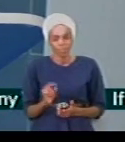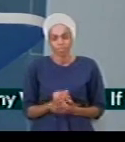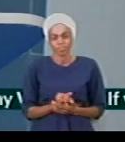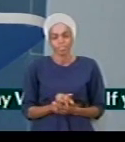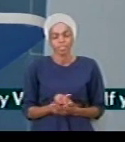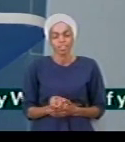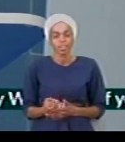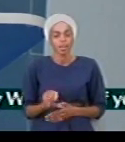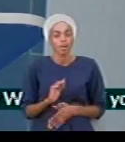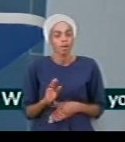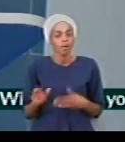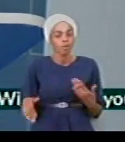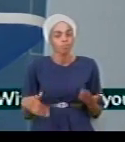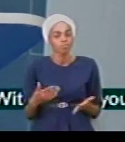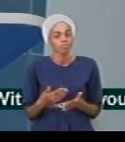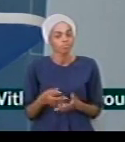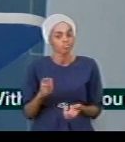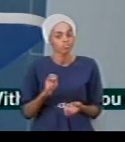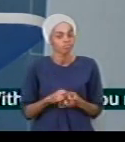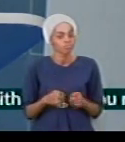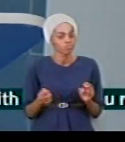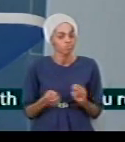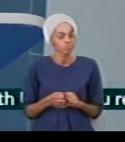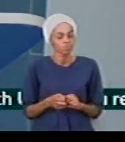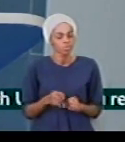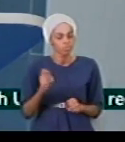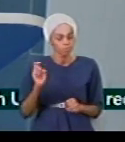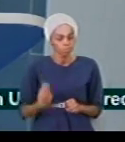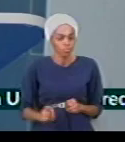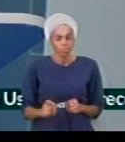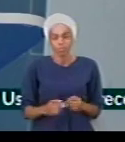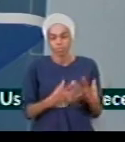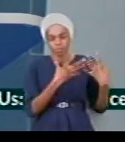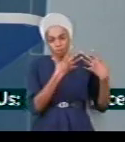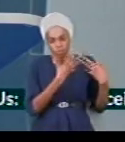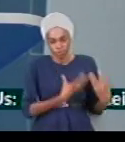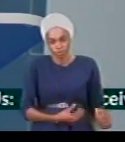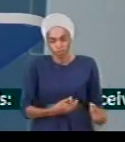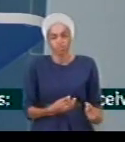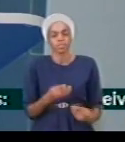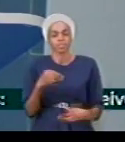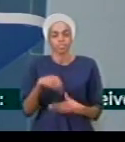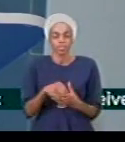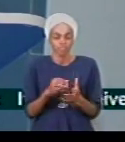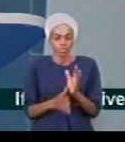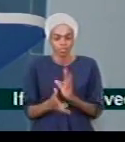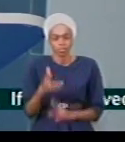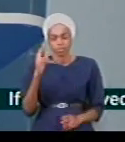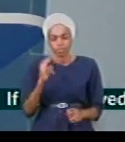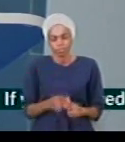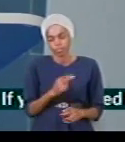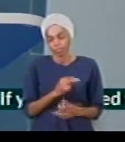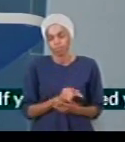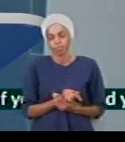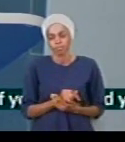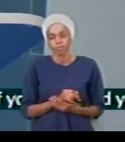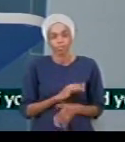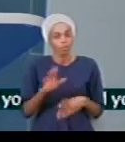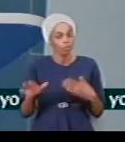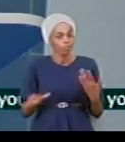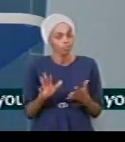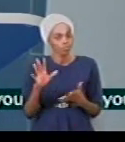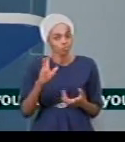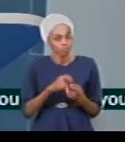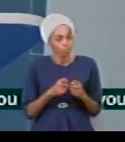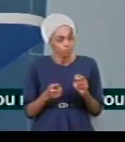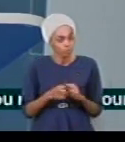No problem can remain. Over and over, you heard in Jesus' name.